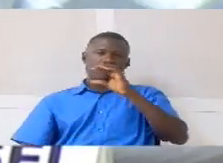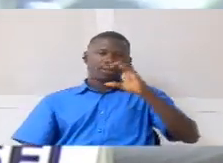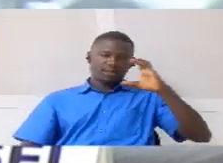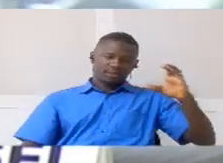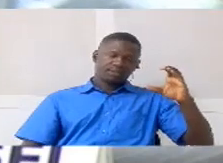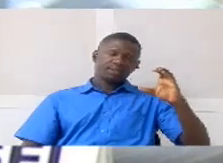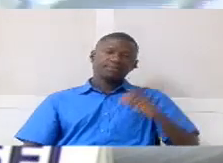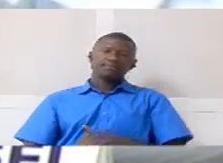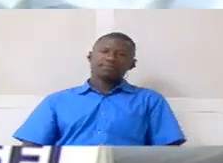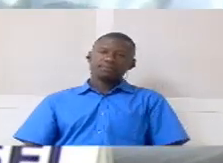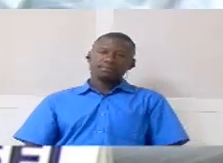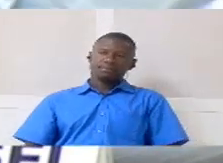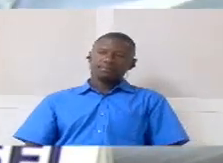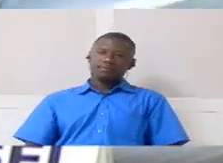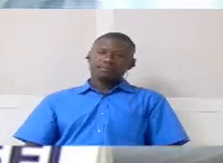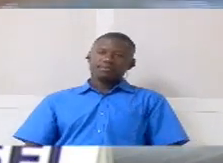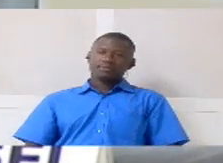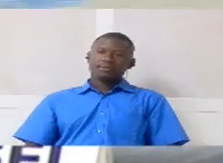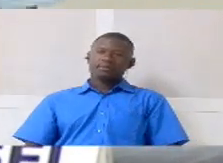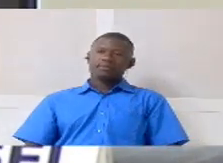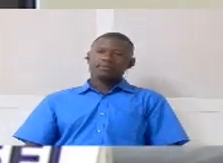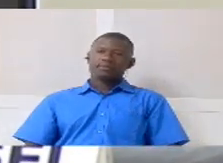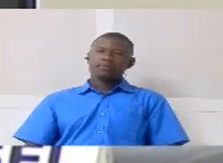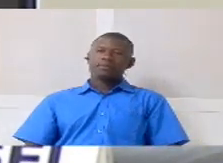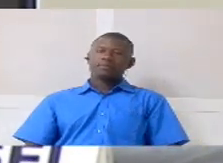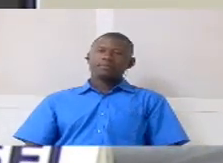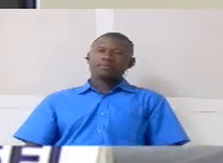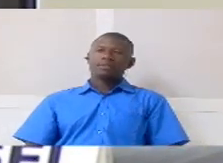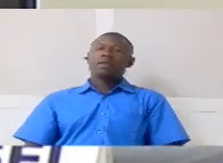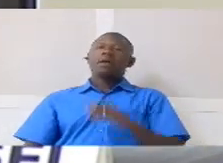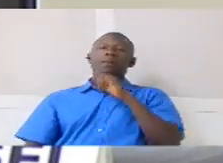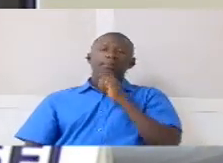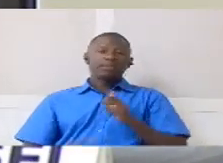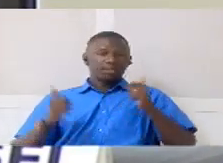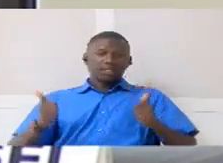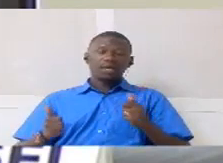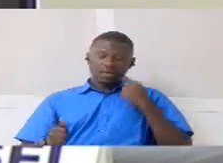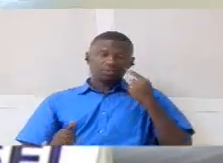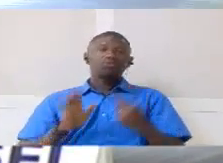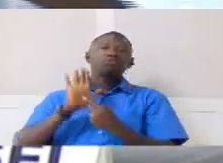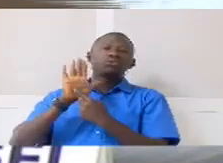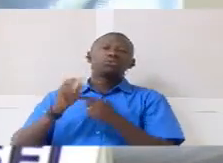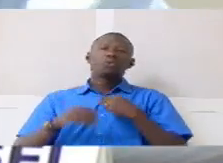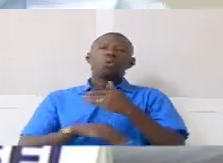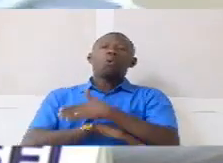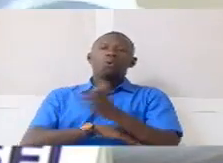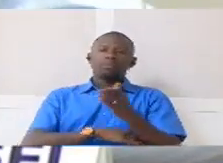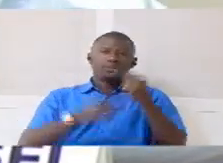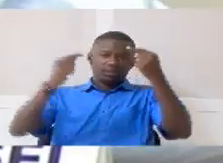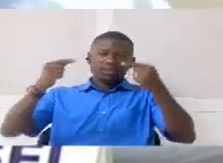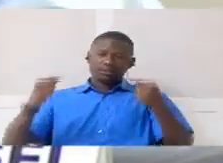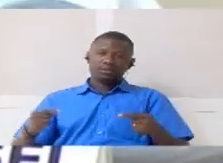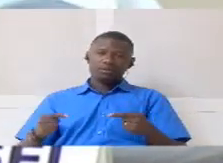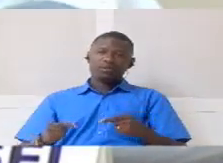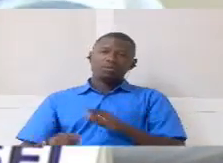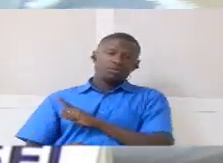Ndila TRRC. Mr. Chair, as indicated in your opening statement, we are taking a new